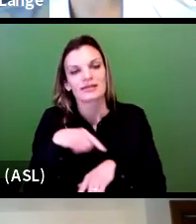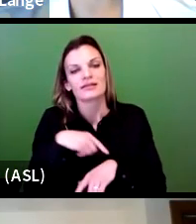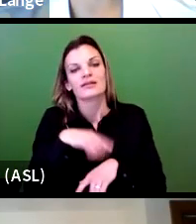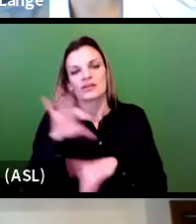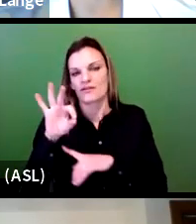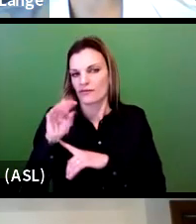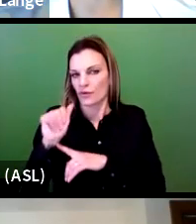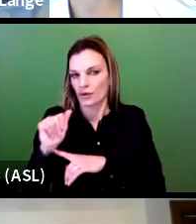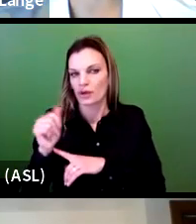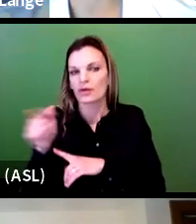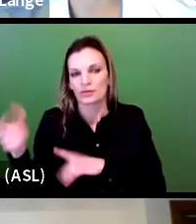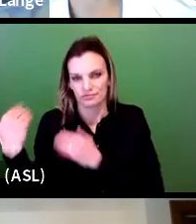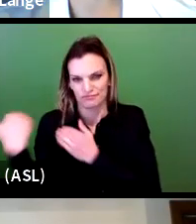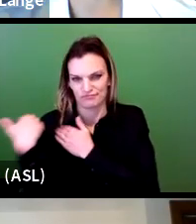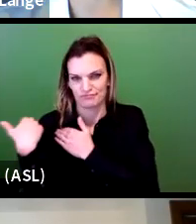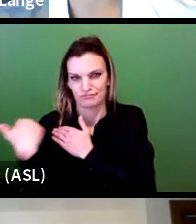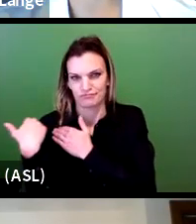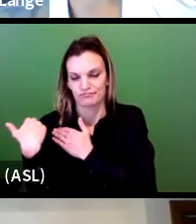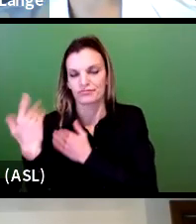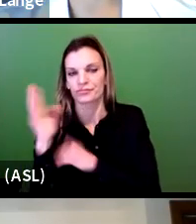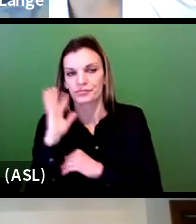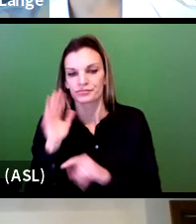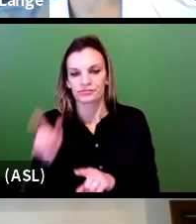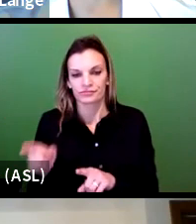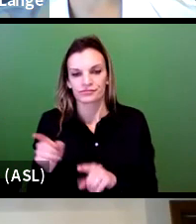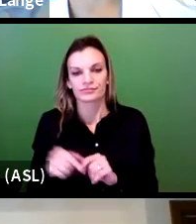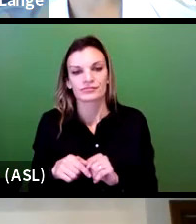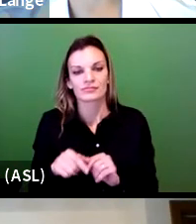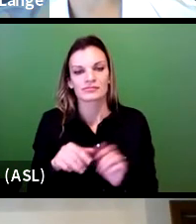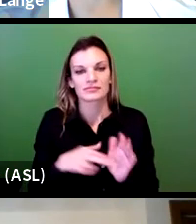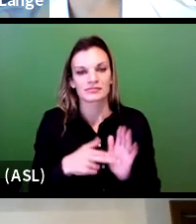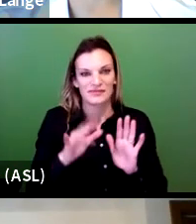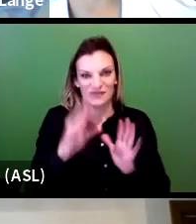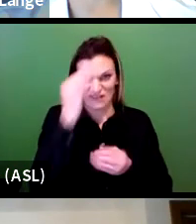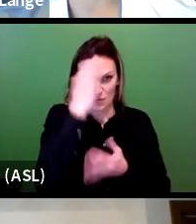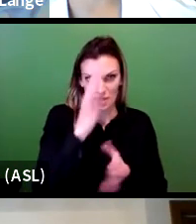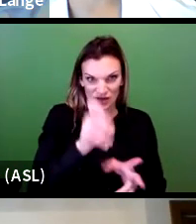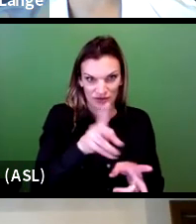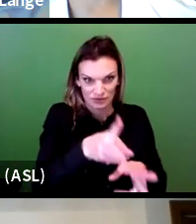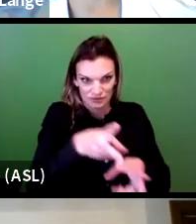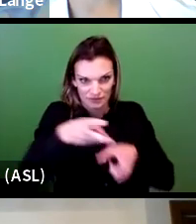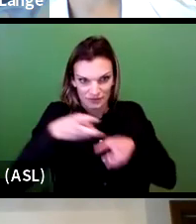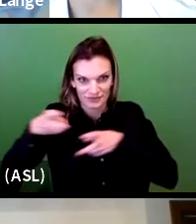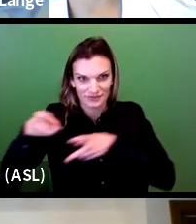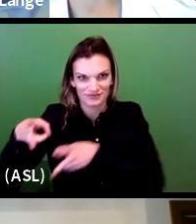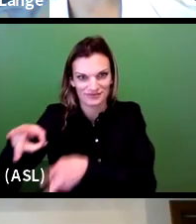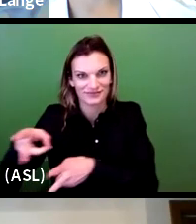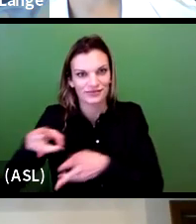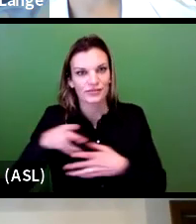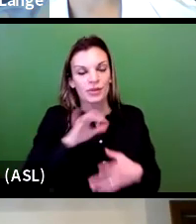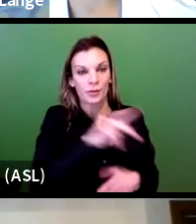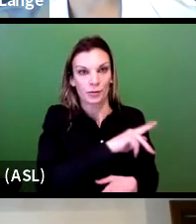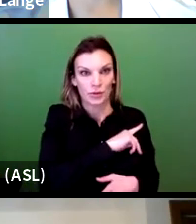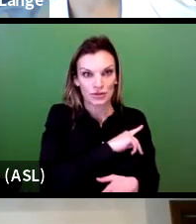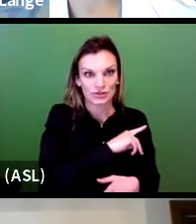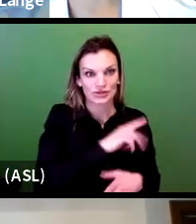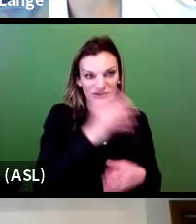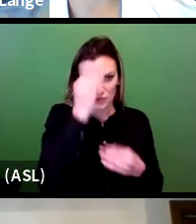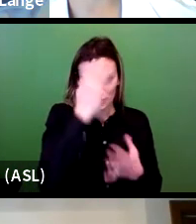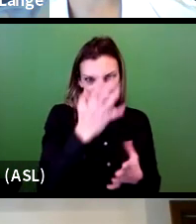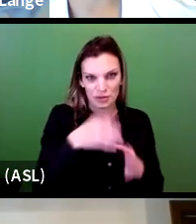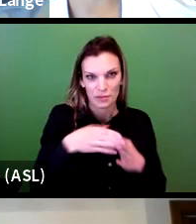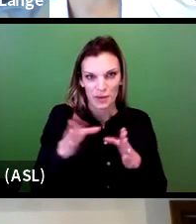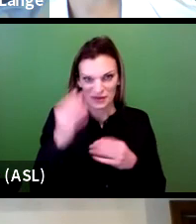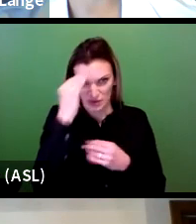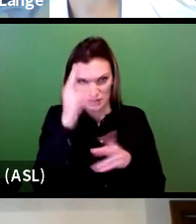the public at large would work on that. You need to put the information, the bucket of personal information versus the bucket of public